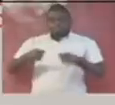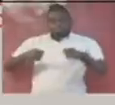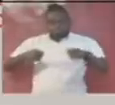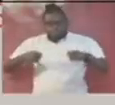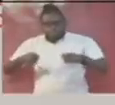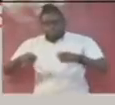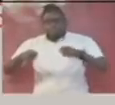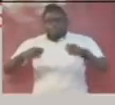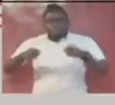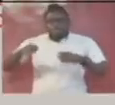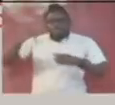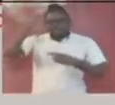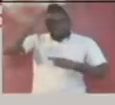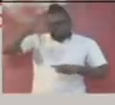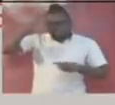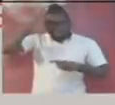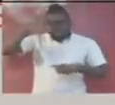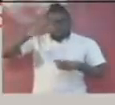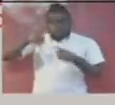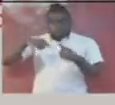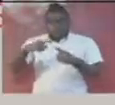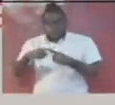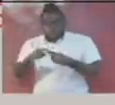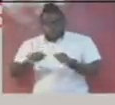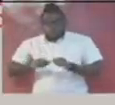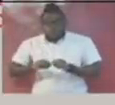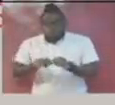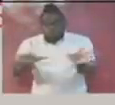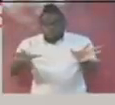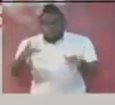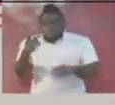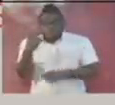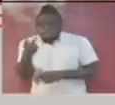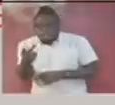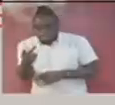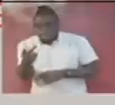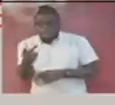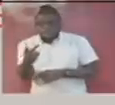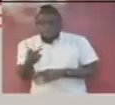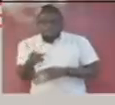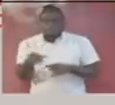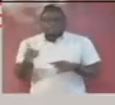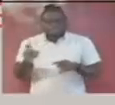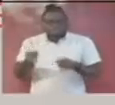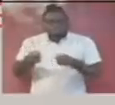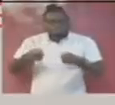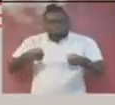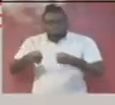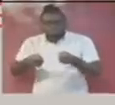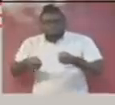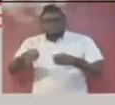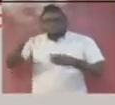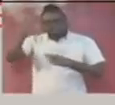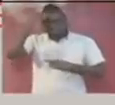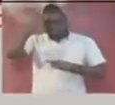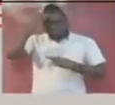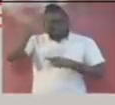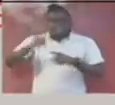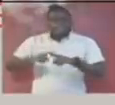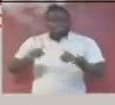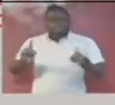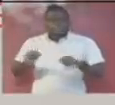pandemic. But managing a disease is different to what we now want to transition